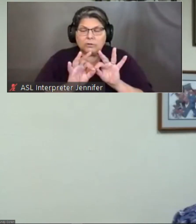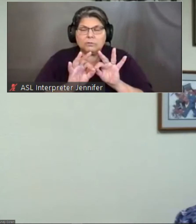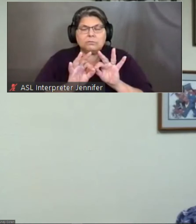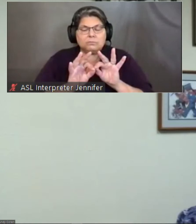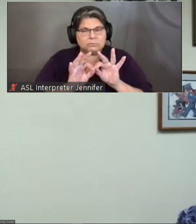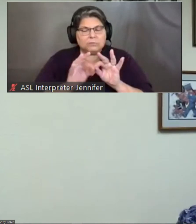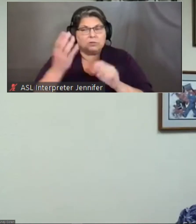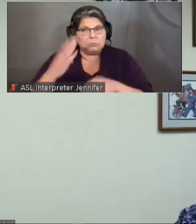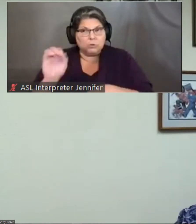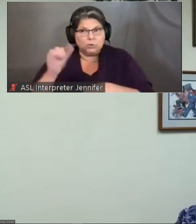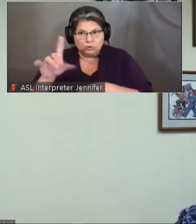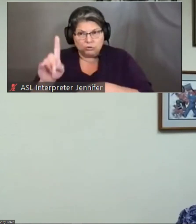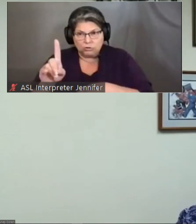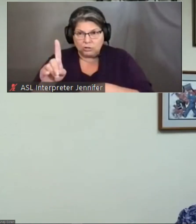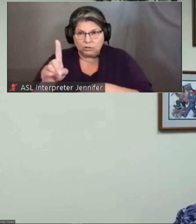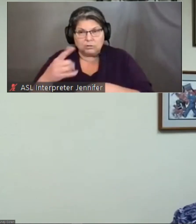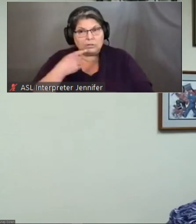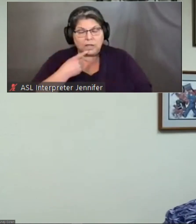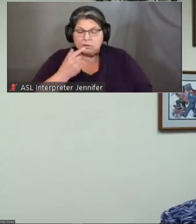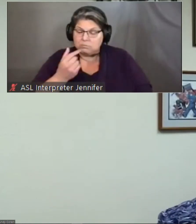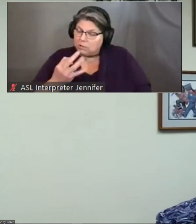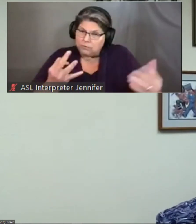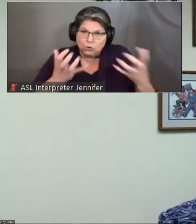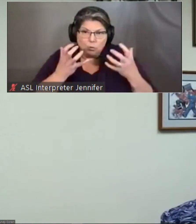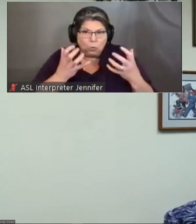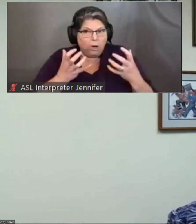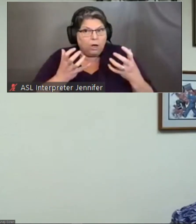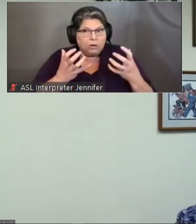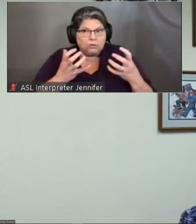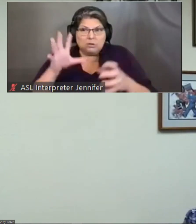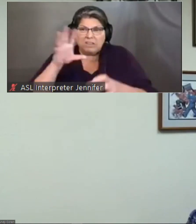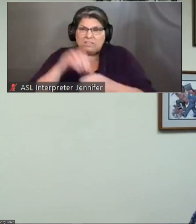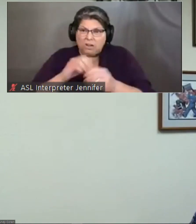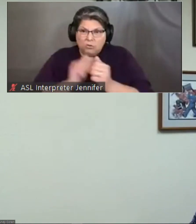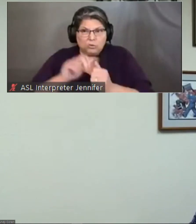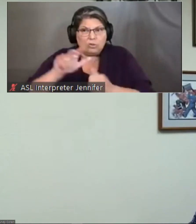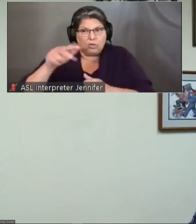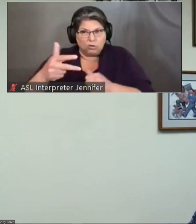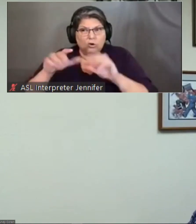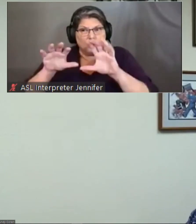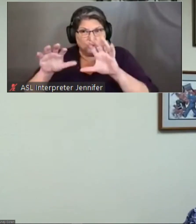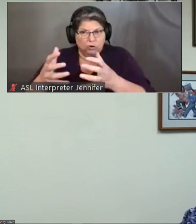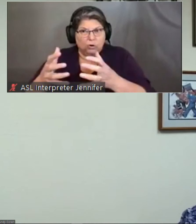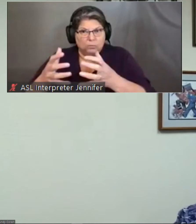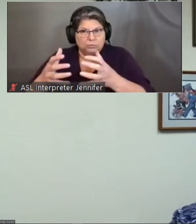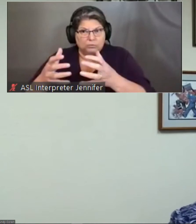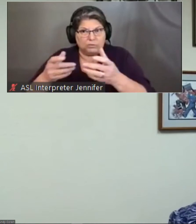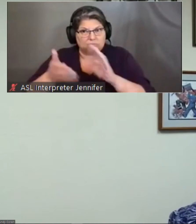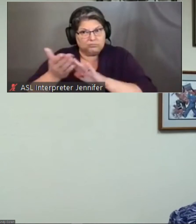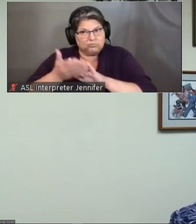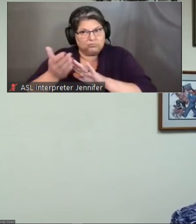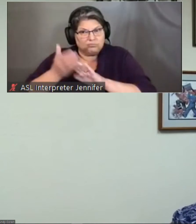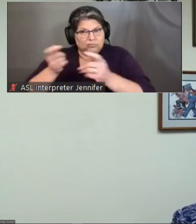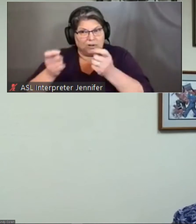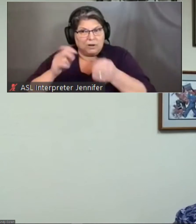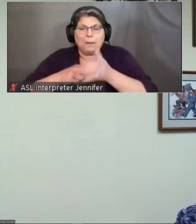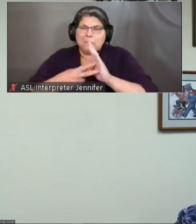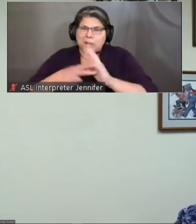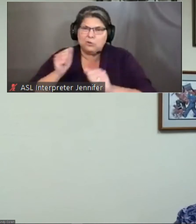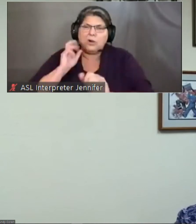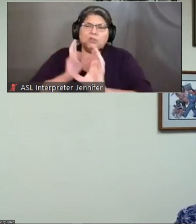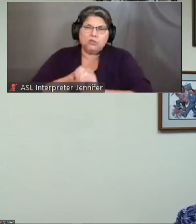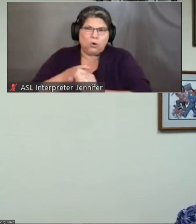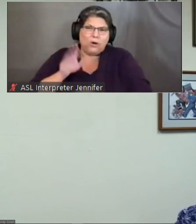insistence by Blue Shield that if you want to participate in the third-party administration, you have to participate in their My